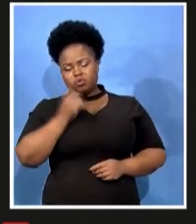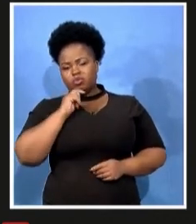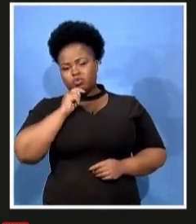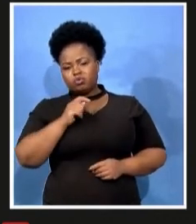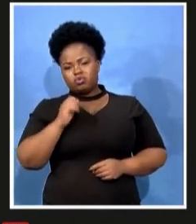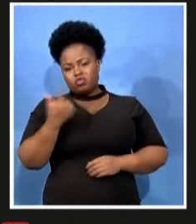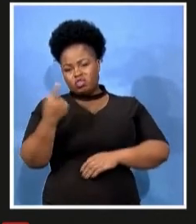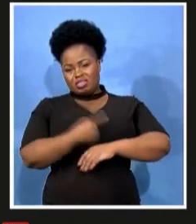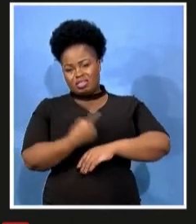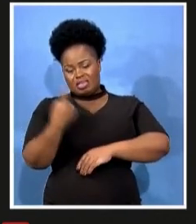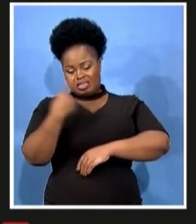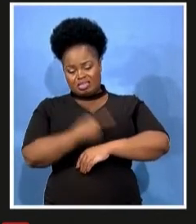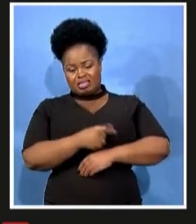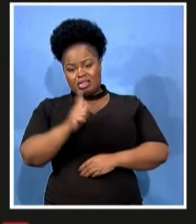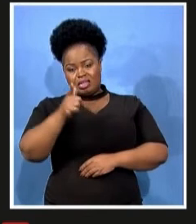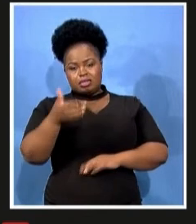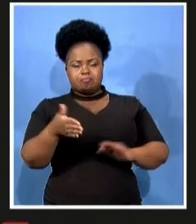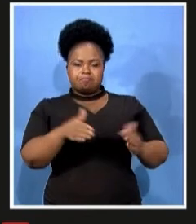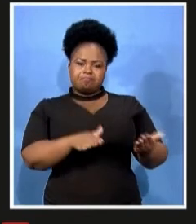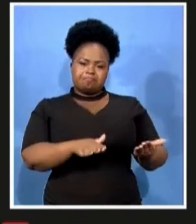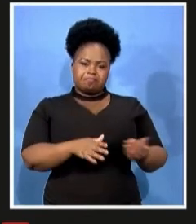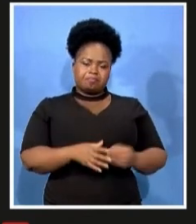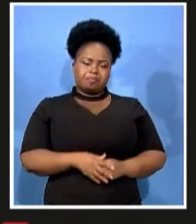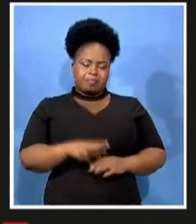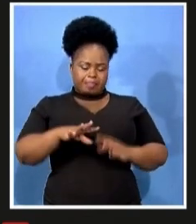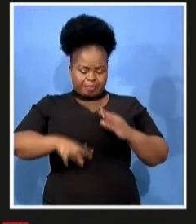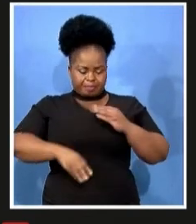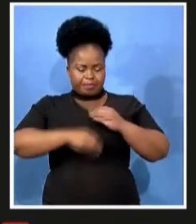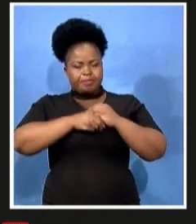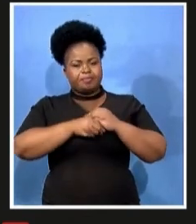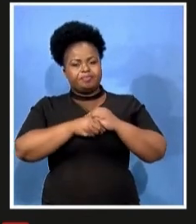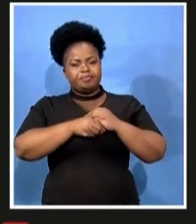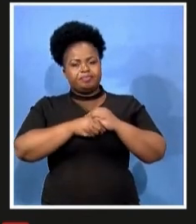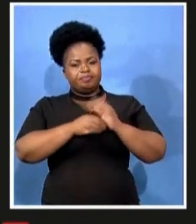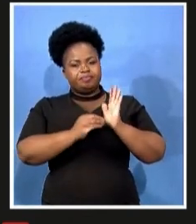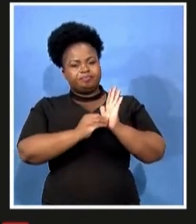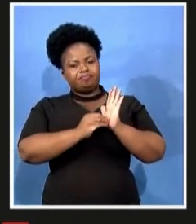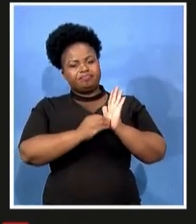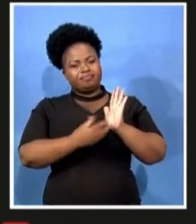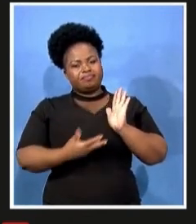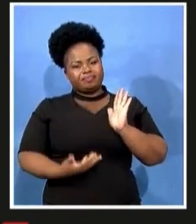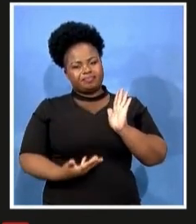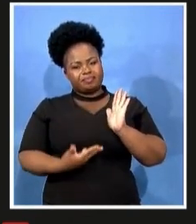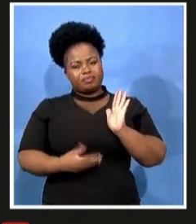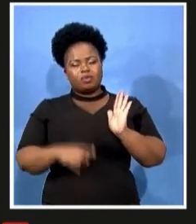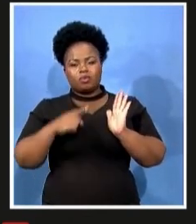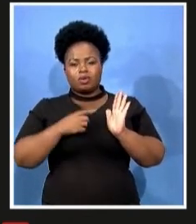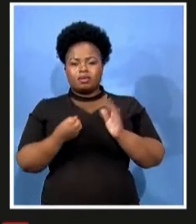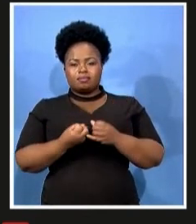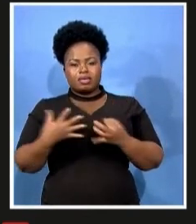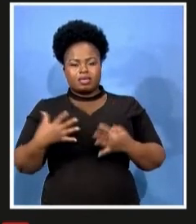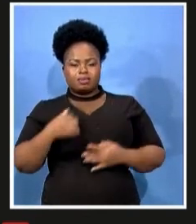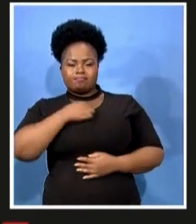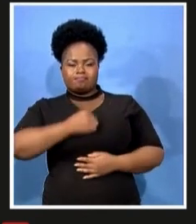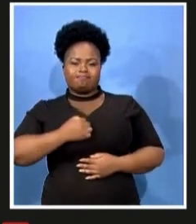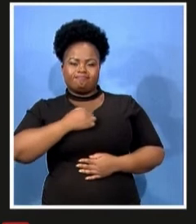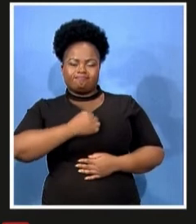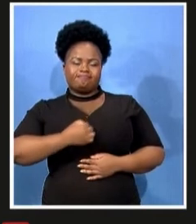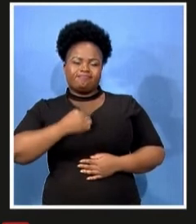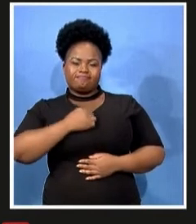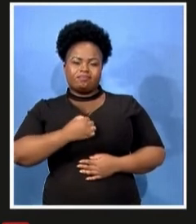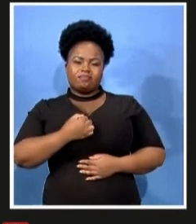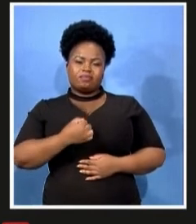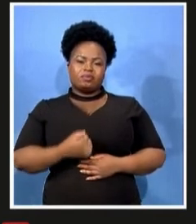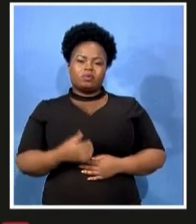added this item because there has been condolences sent by the ruling party, by Parliament to